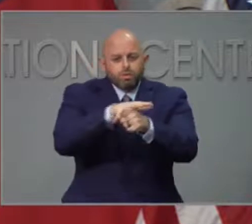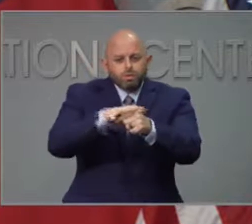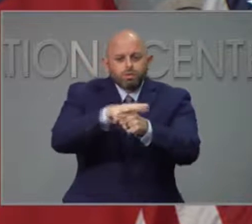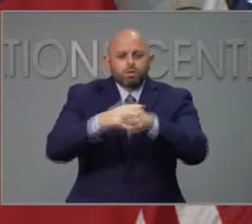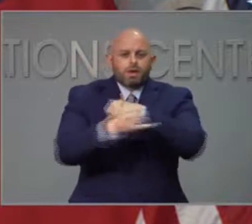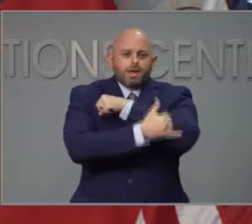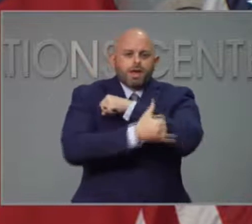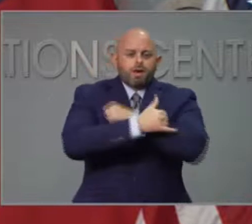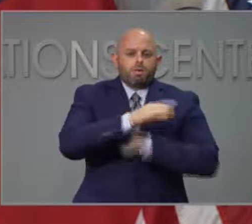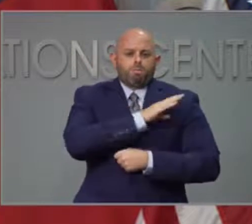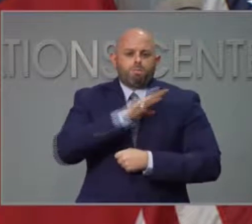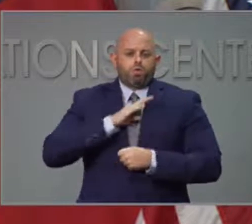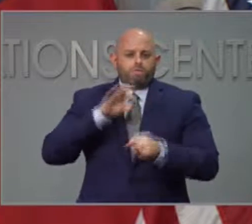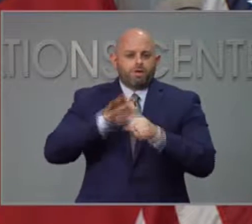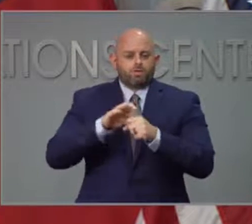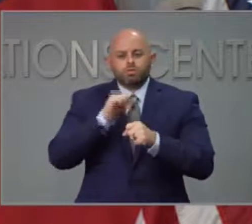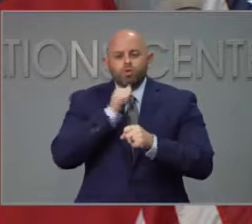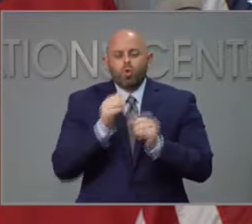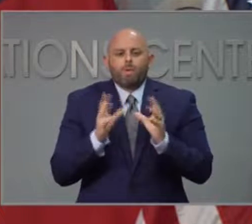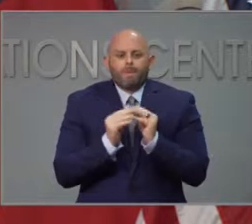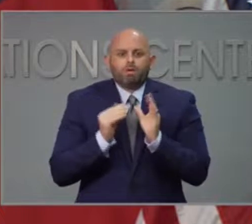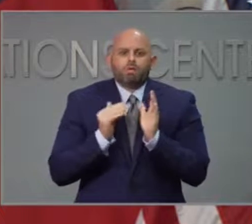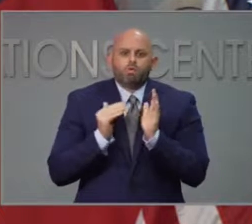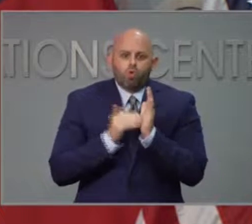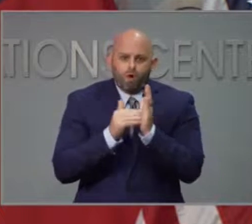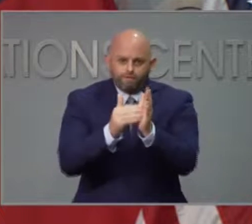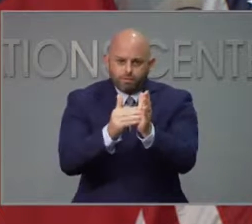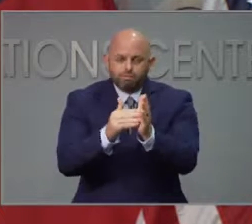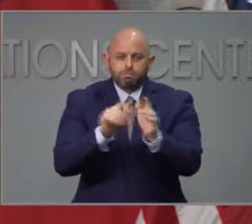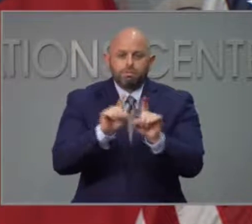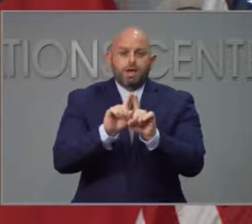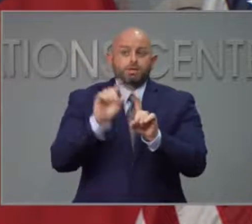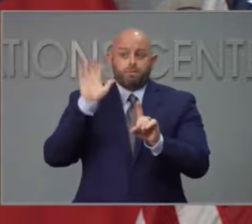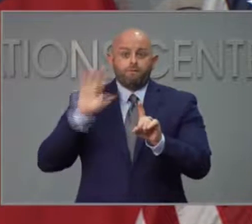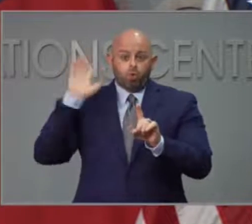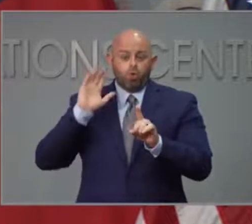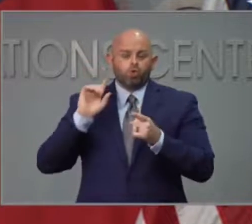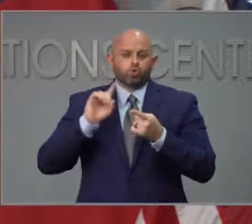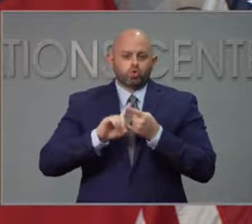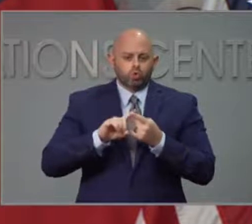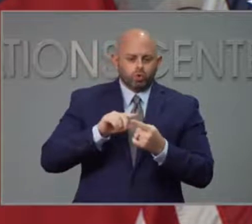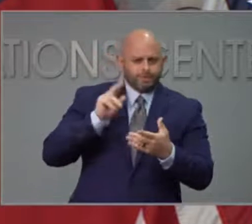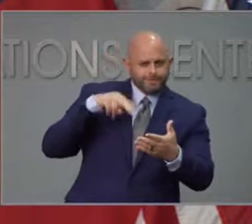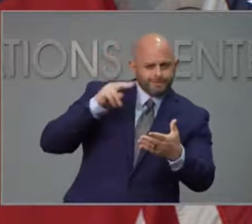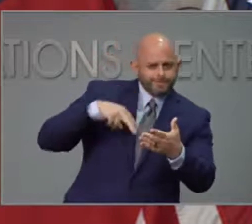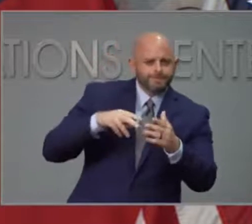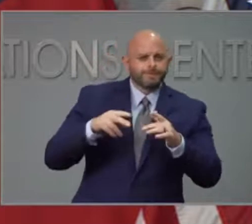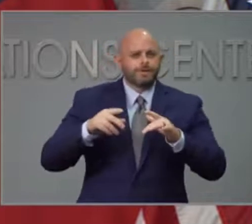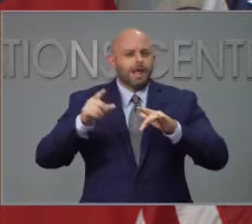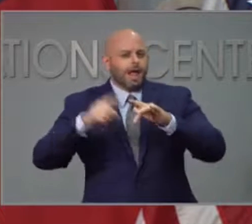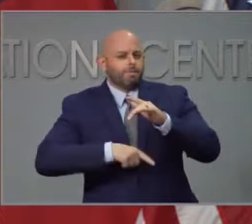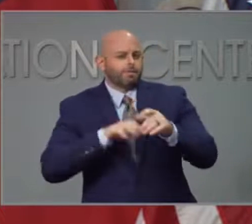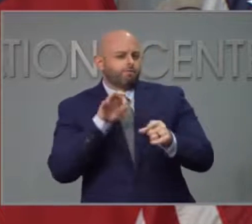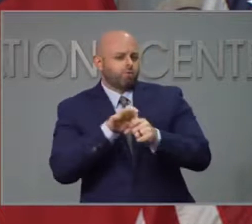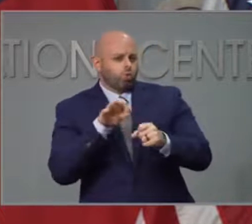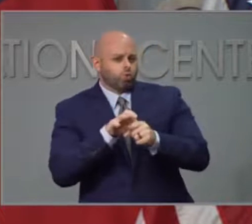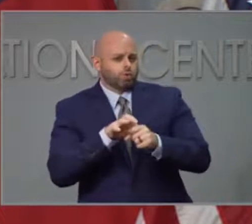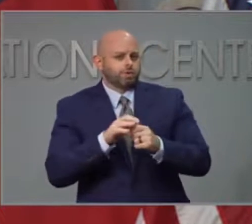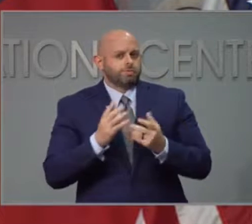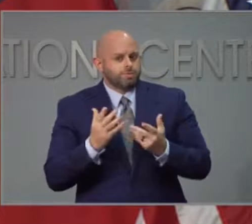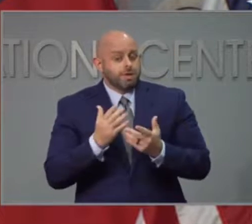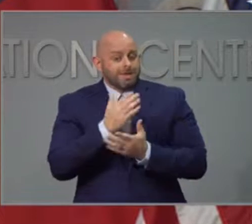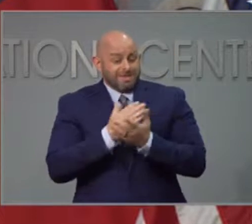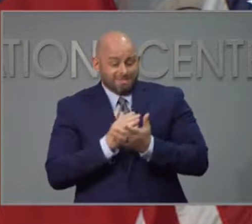not be meeting as frequently necessarily as they have to consider absentee ballots, so some of that information may